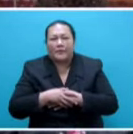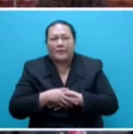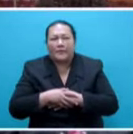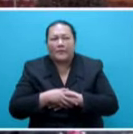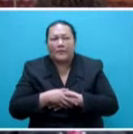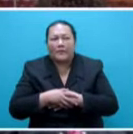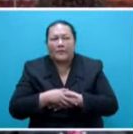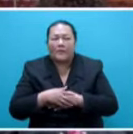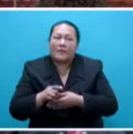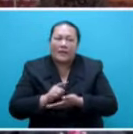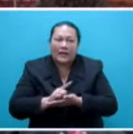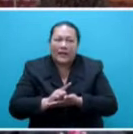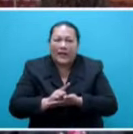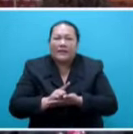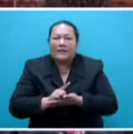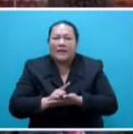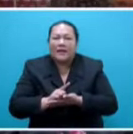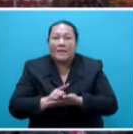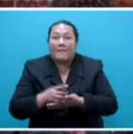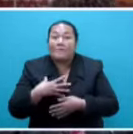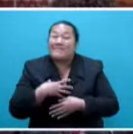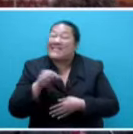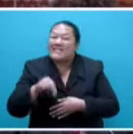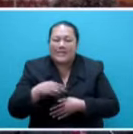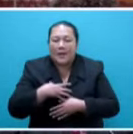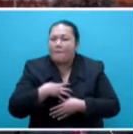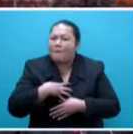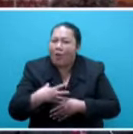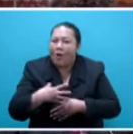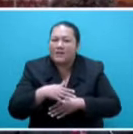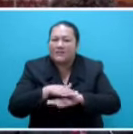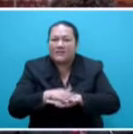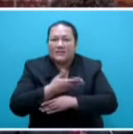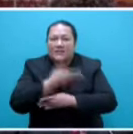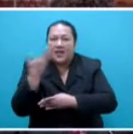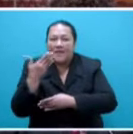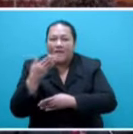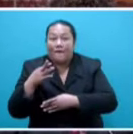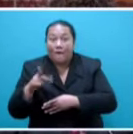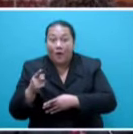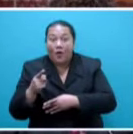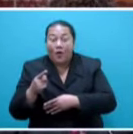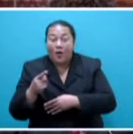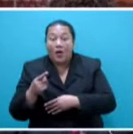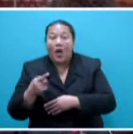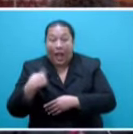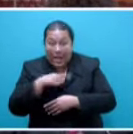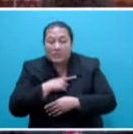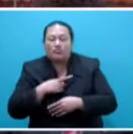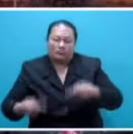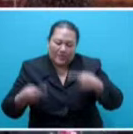they can work it out, but more sitting days and hours for us to debate national matters, Mr. Speaker, sir. Thank you.